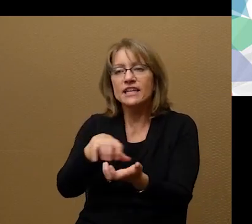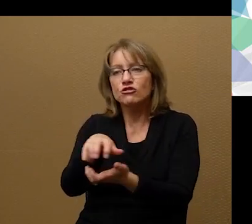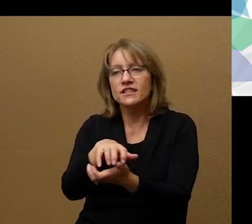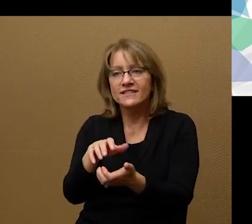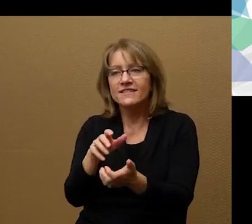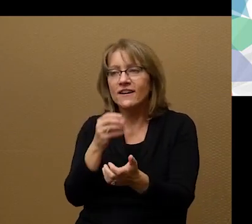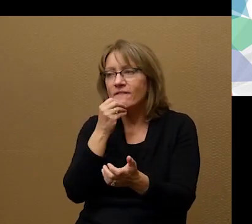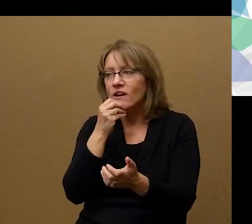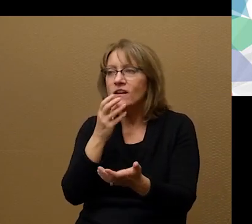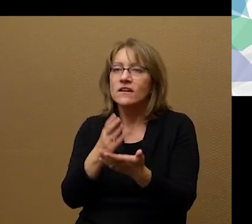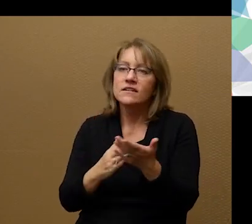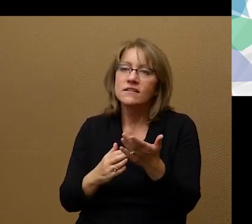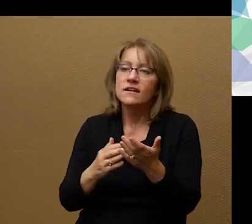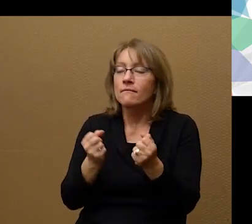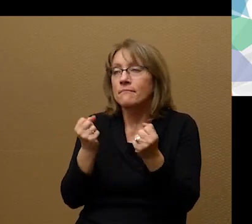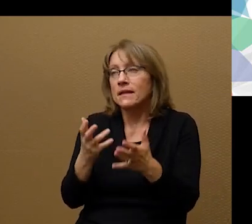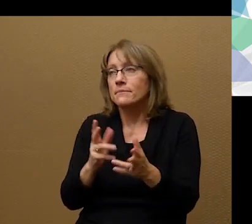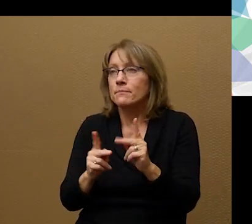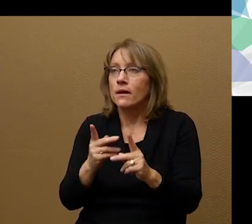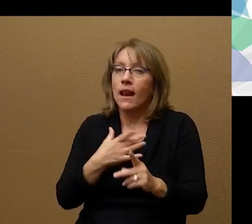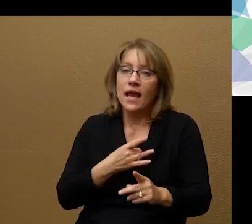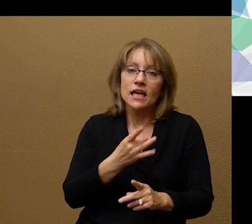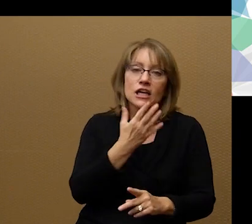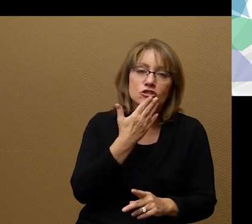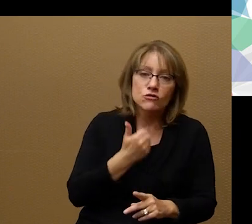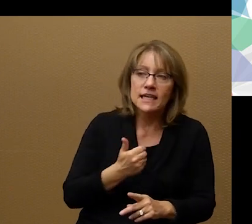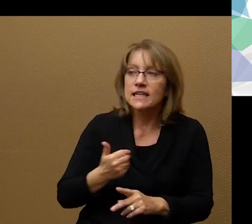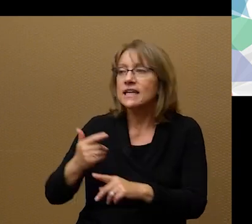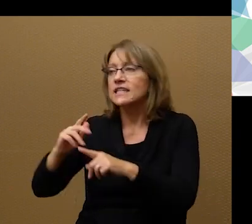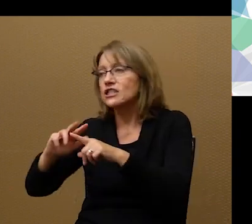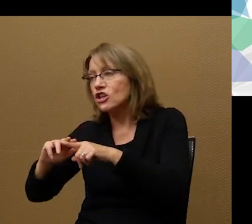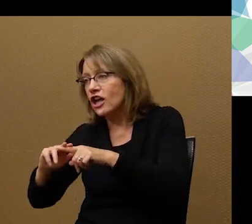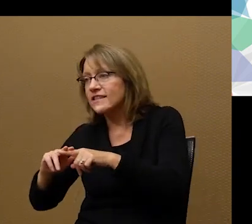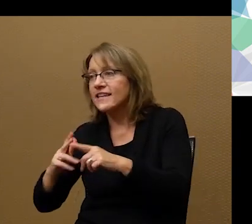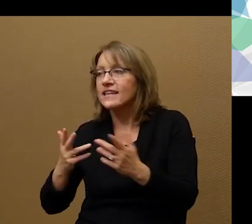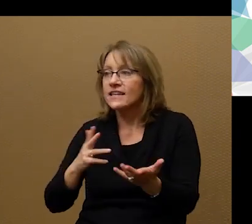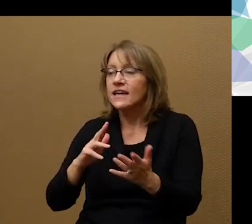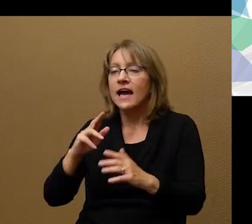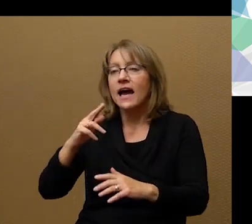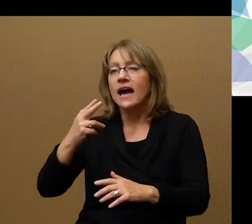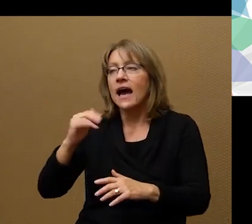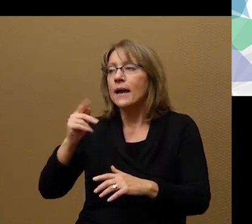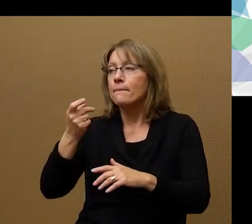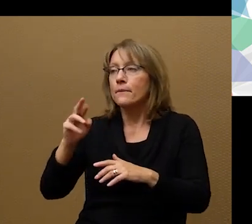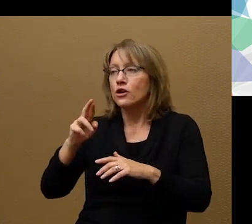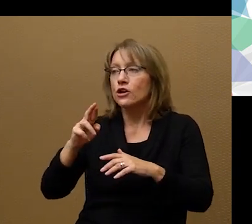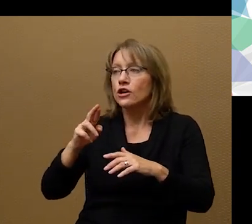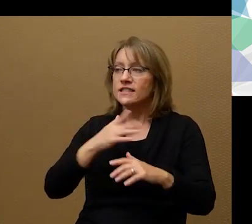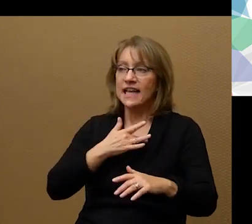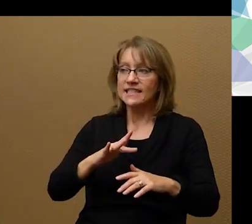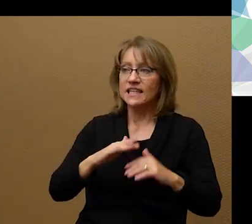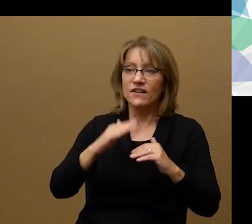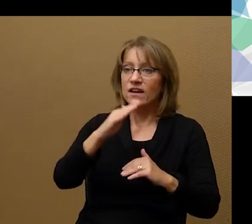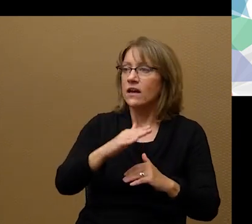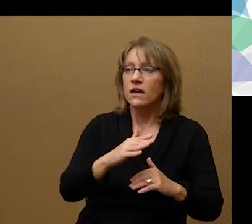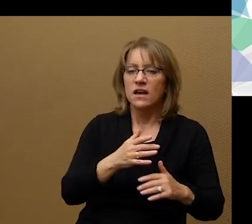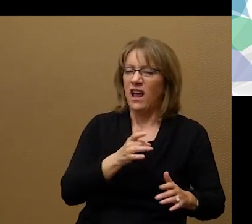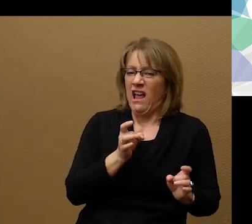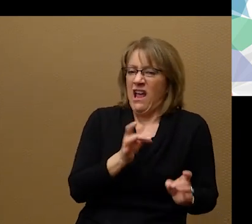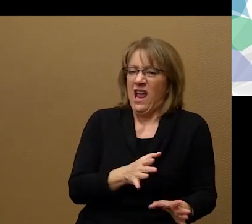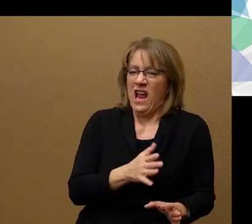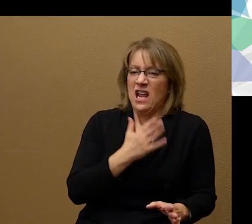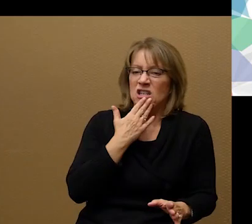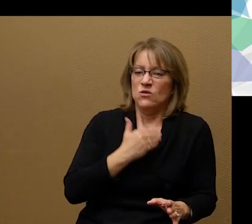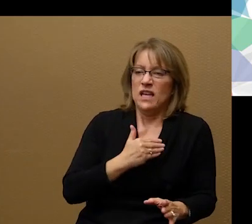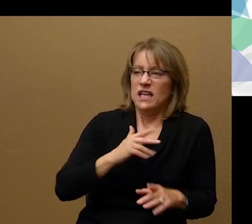lot of people like the sweet and salty. A hypersensitive kid might hate a sweet and salty. A hyposensitive